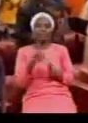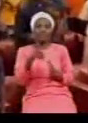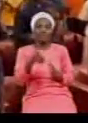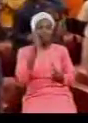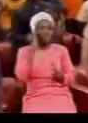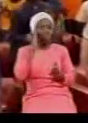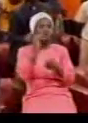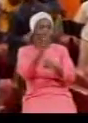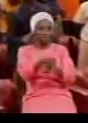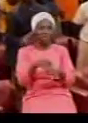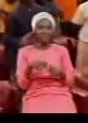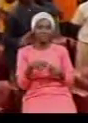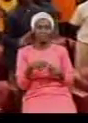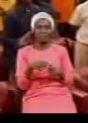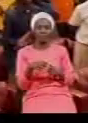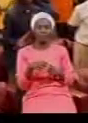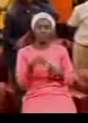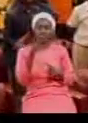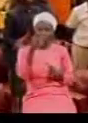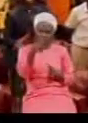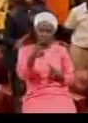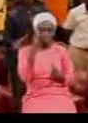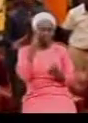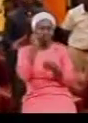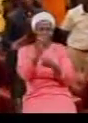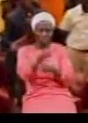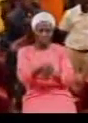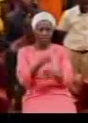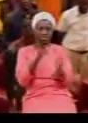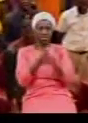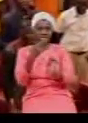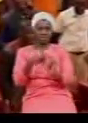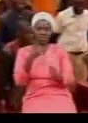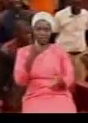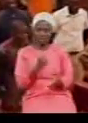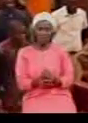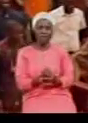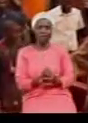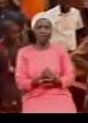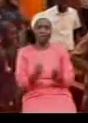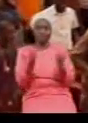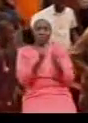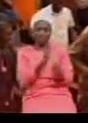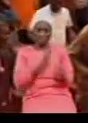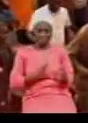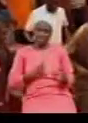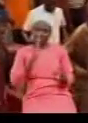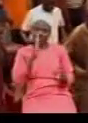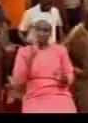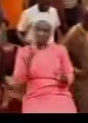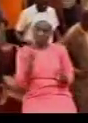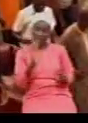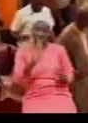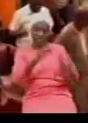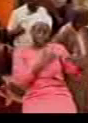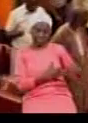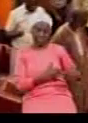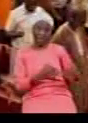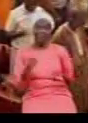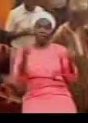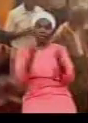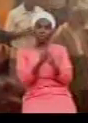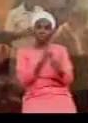overcome. You will overcome. With Christ by your side, with the